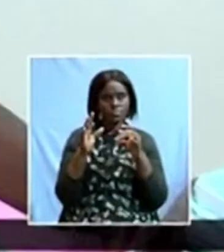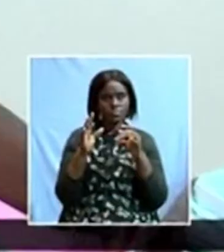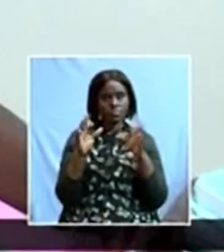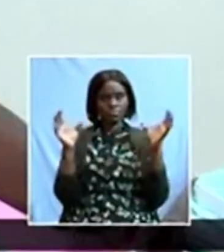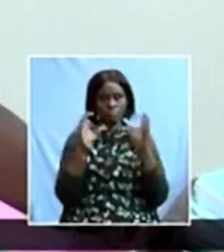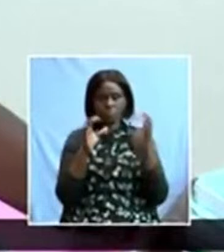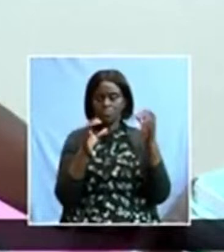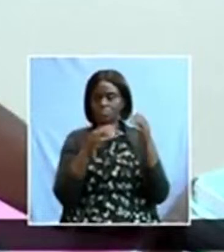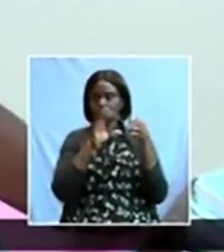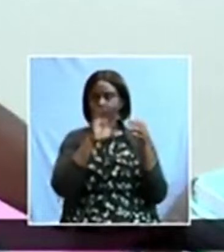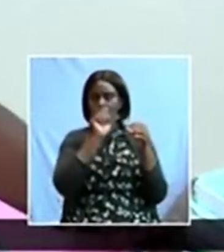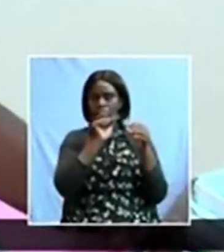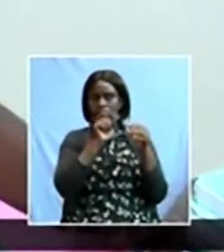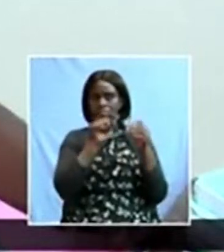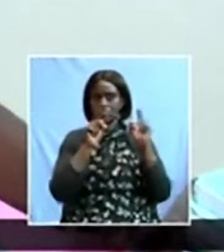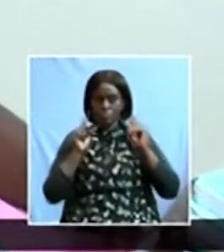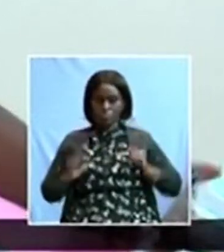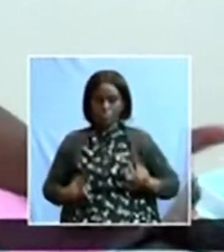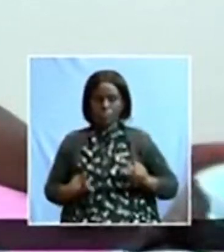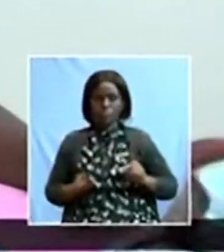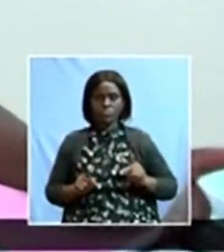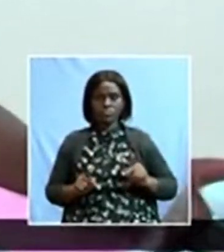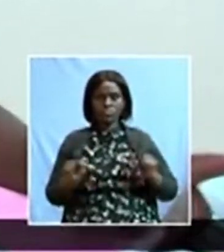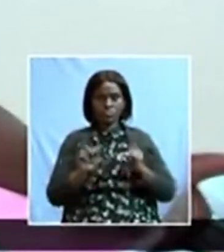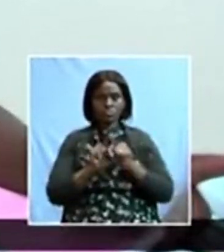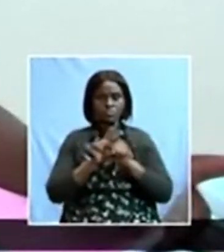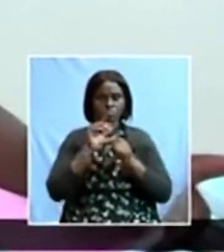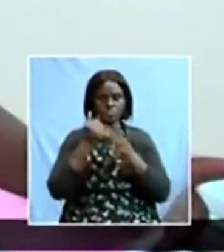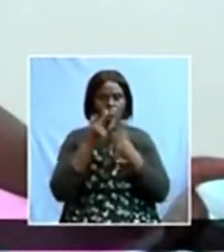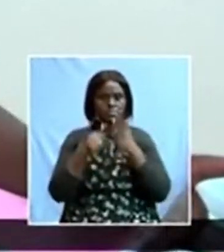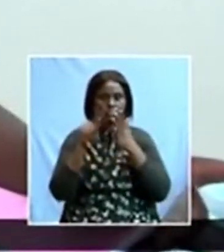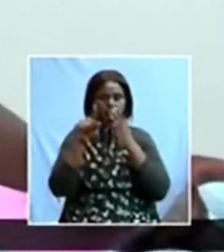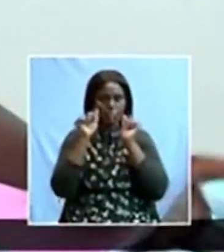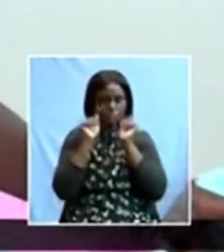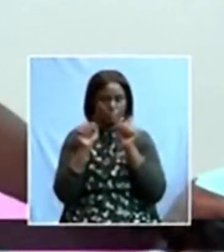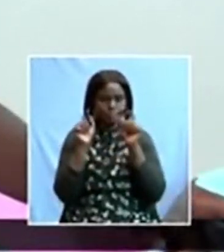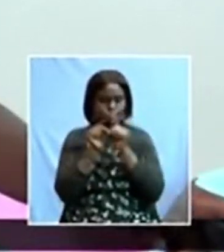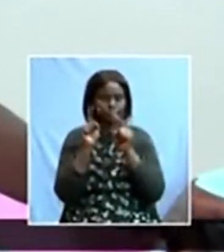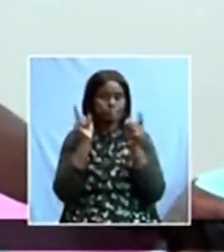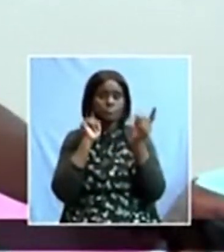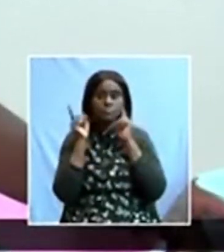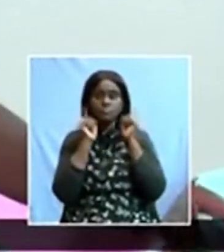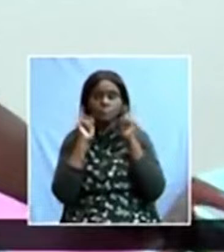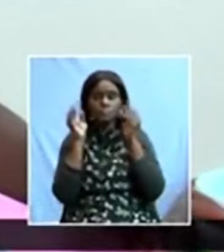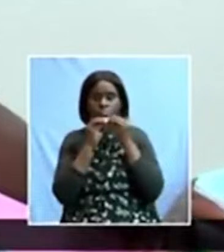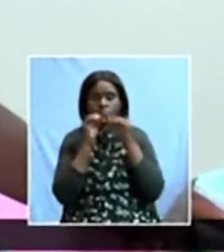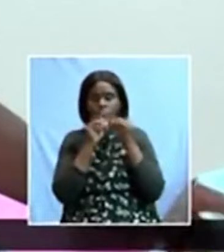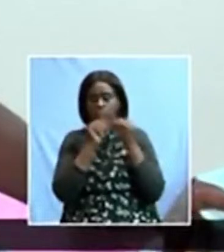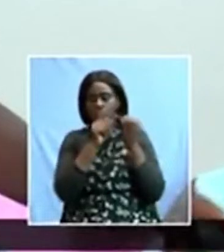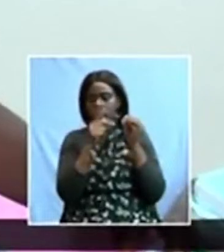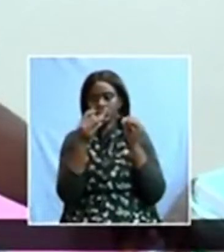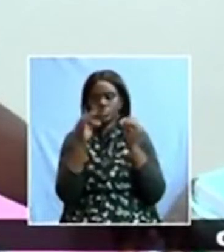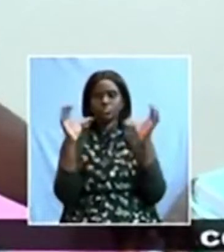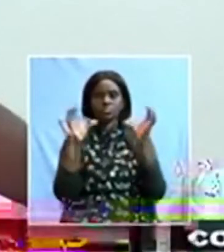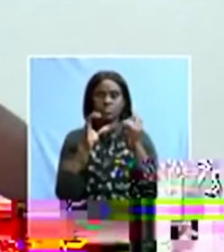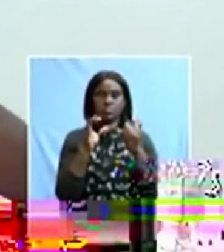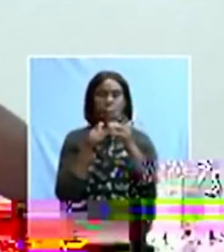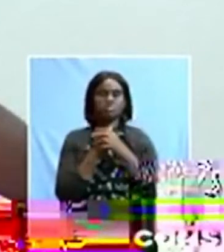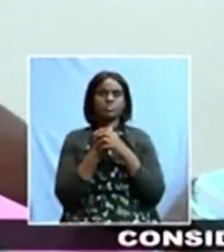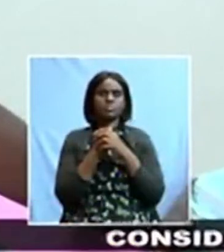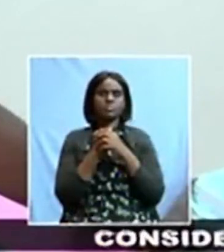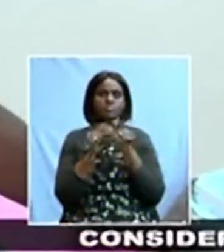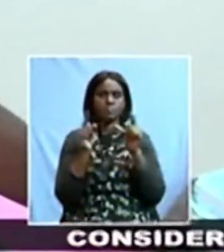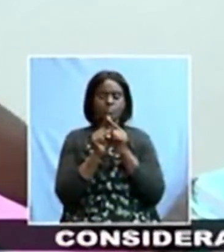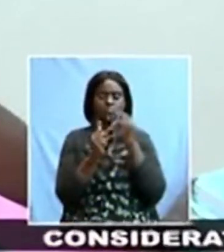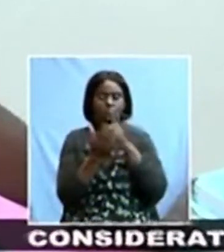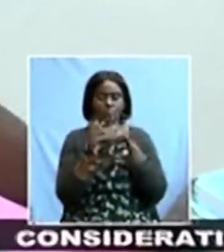council secretary's office was personal, but as you heard, this was property of the council.